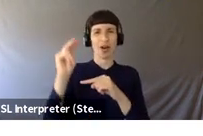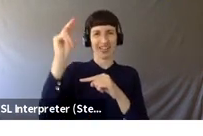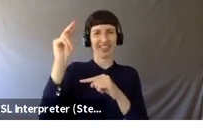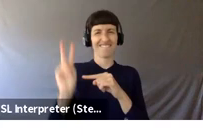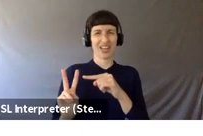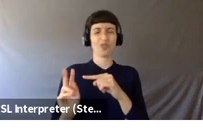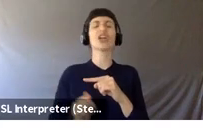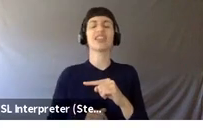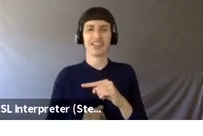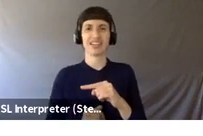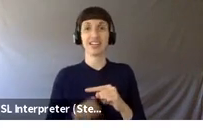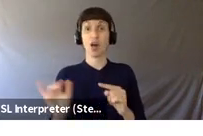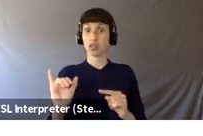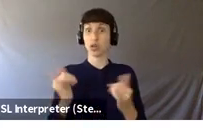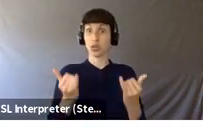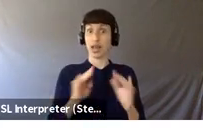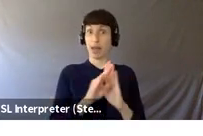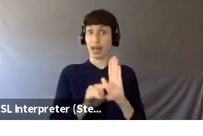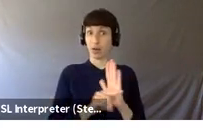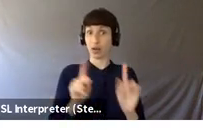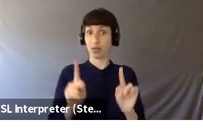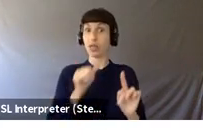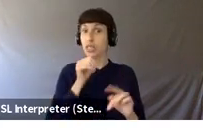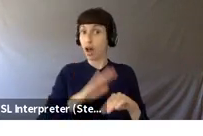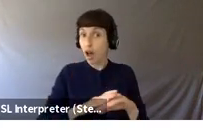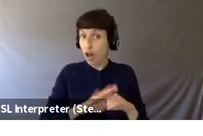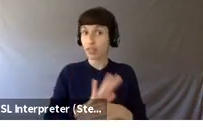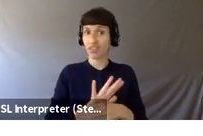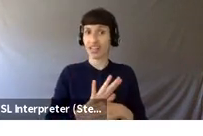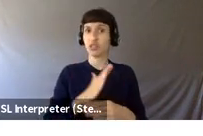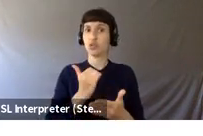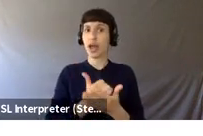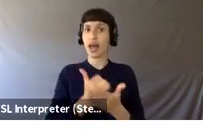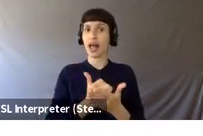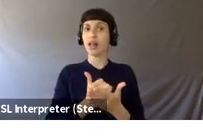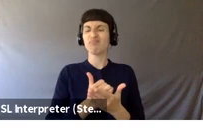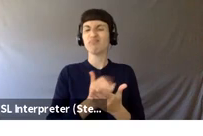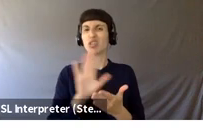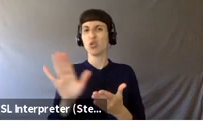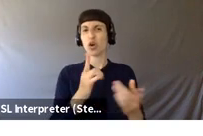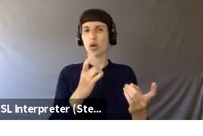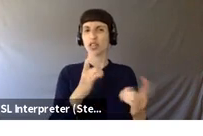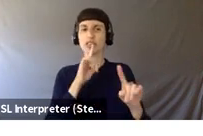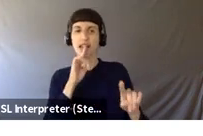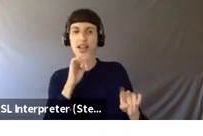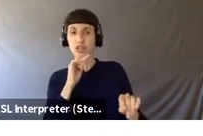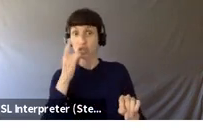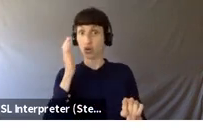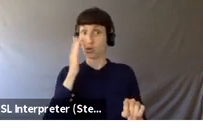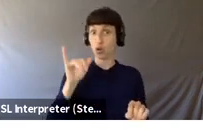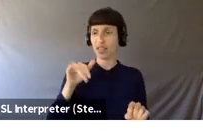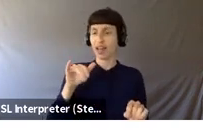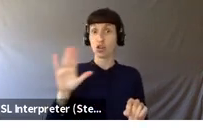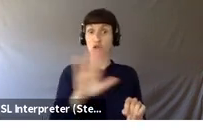in the background today off video to help answer your Q&As. So do remember that they are looking at your questions and trying to answer them the best that they can.